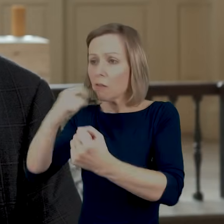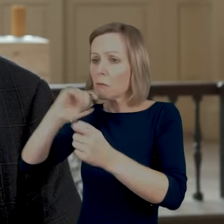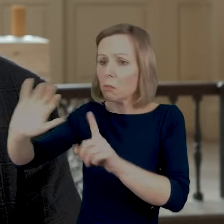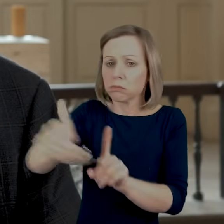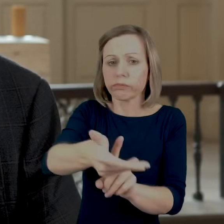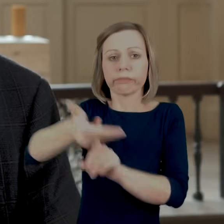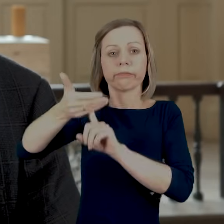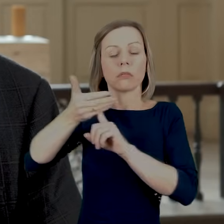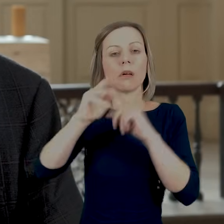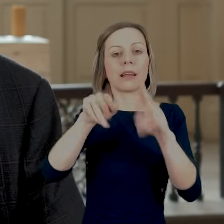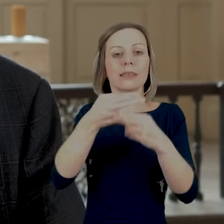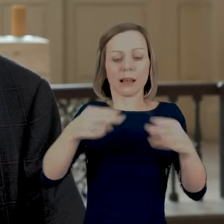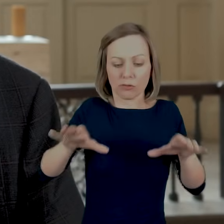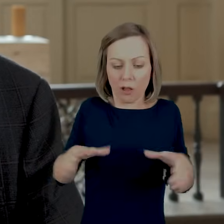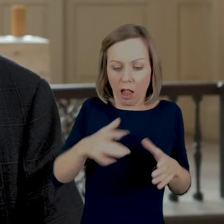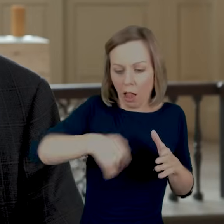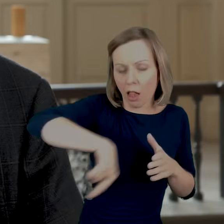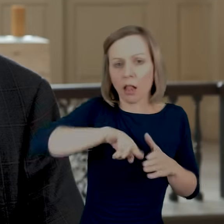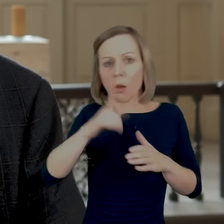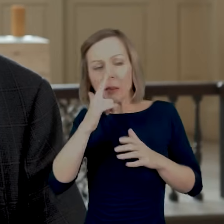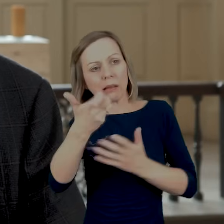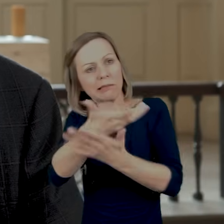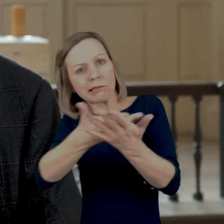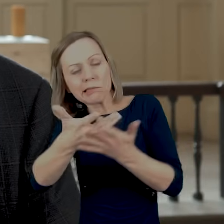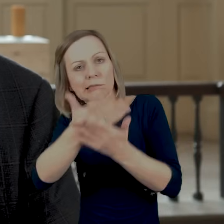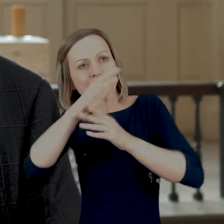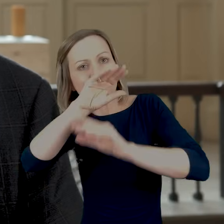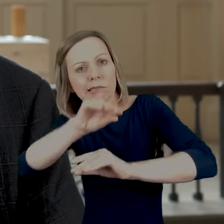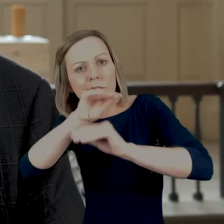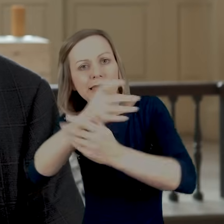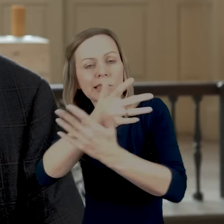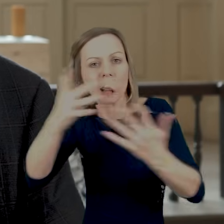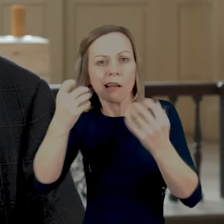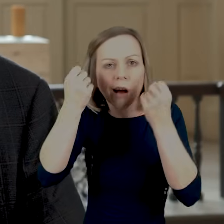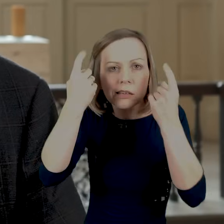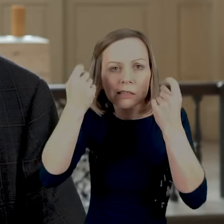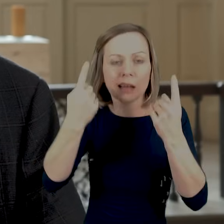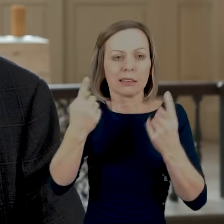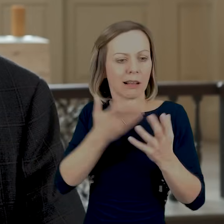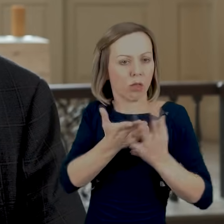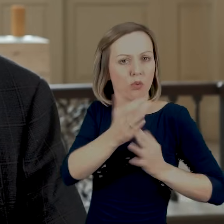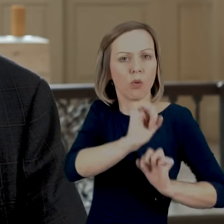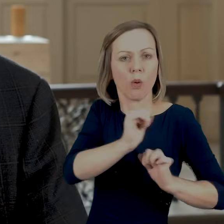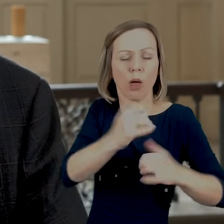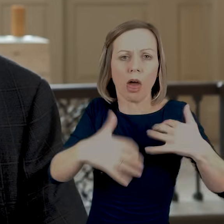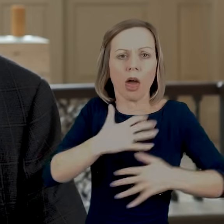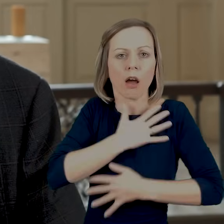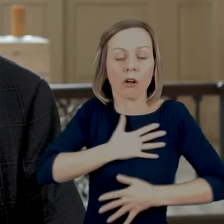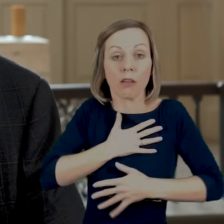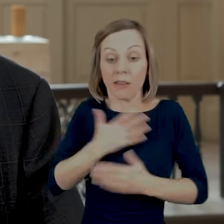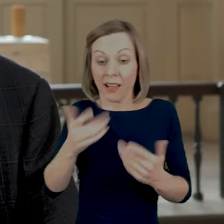to come. Empower the international community that it may bring reason and understanding to all amid grief and